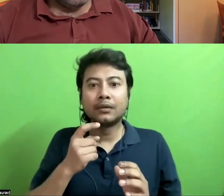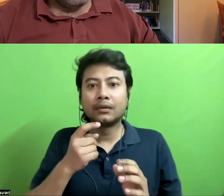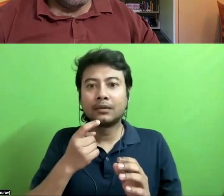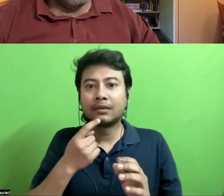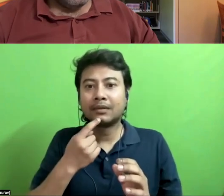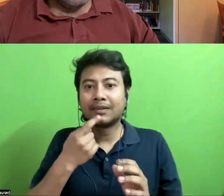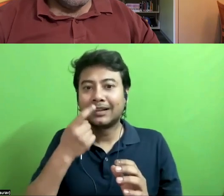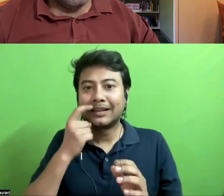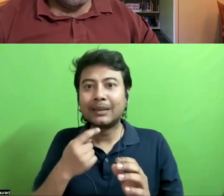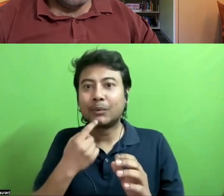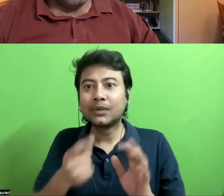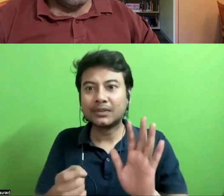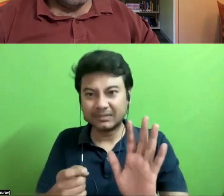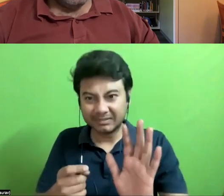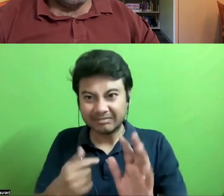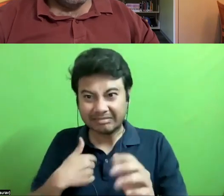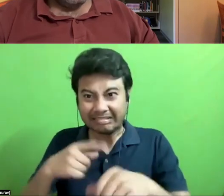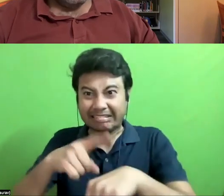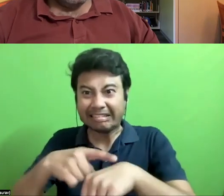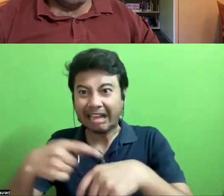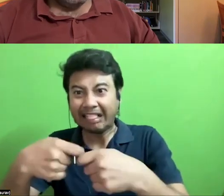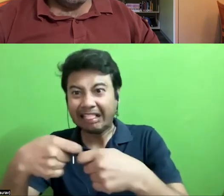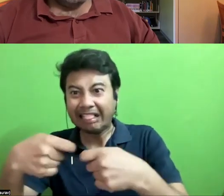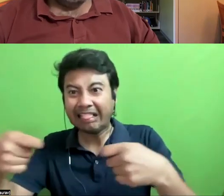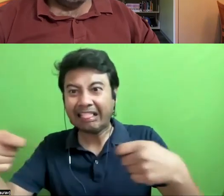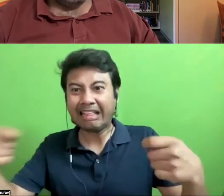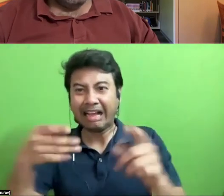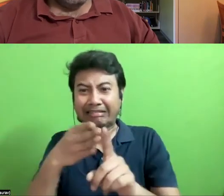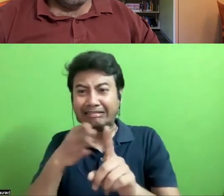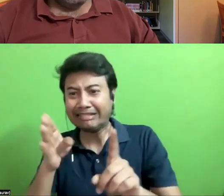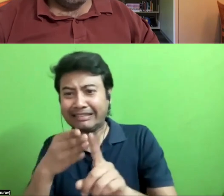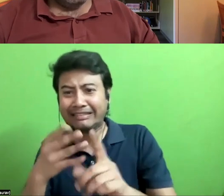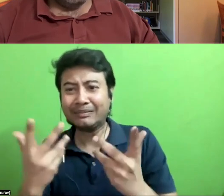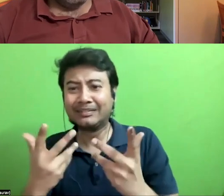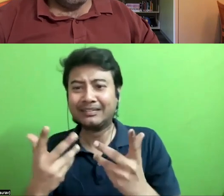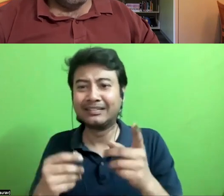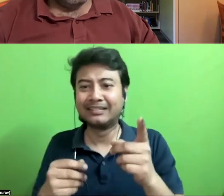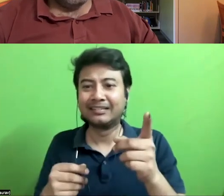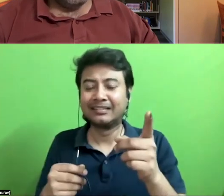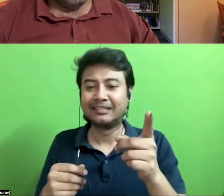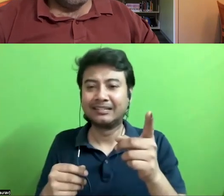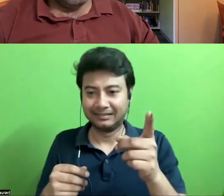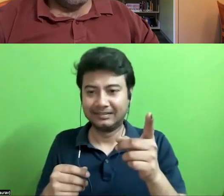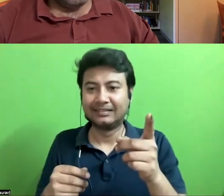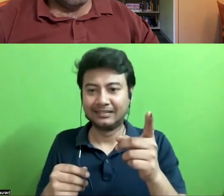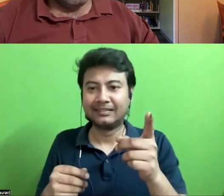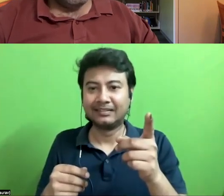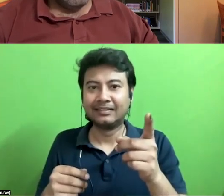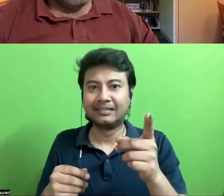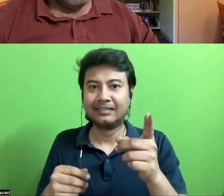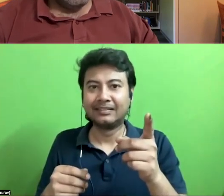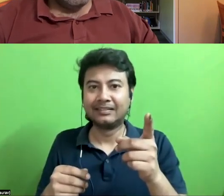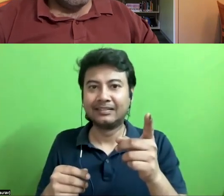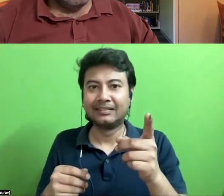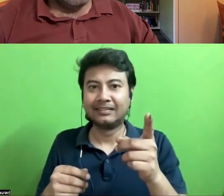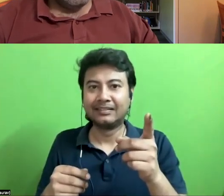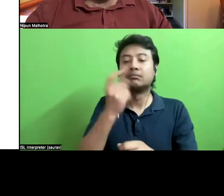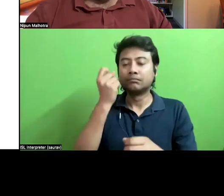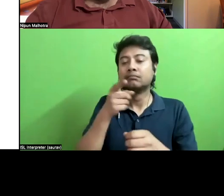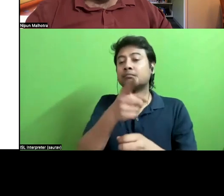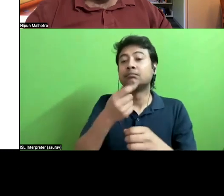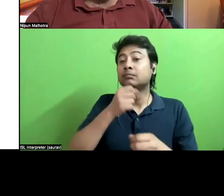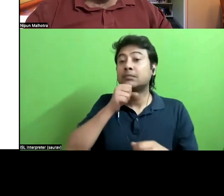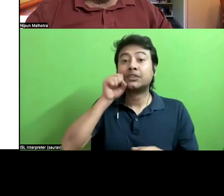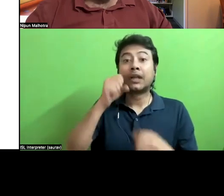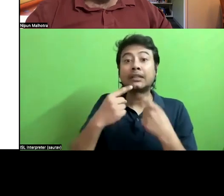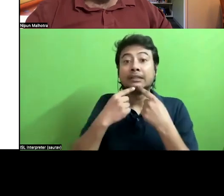there are patterns of problems, right, which repeat for you, but like, for example, one teacher being sensitive or not,